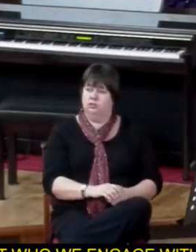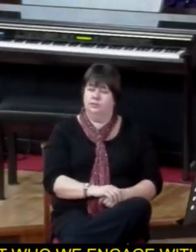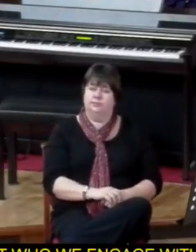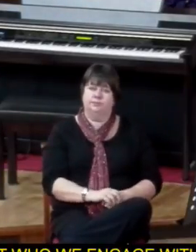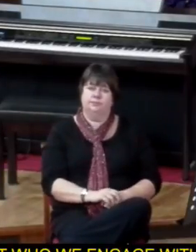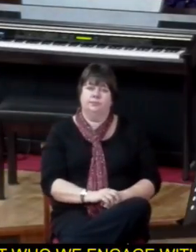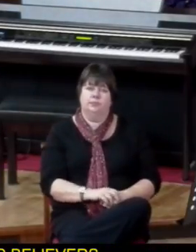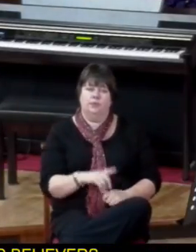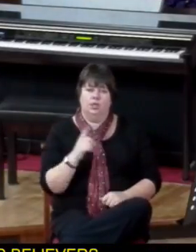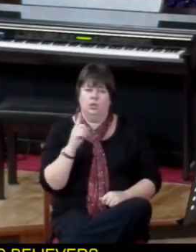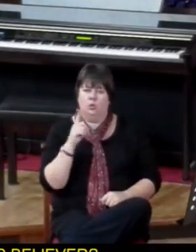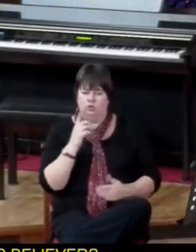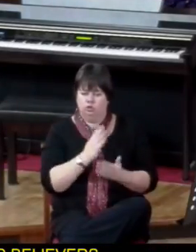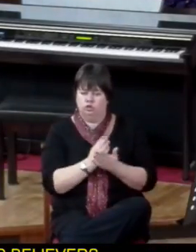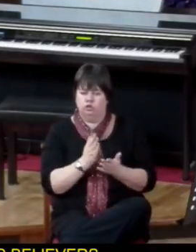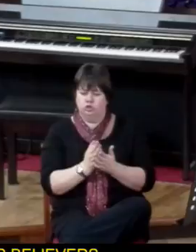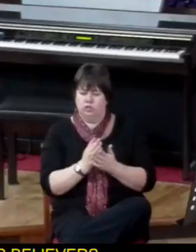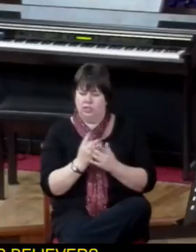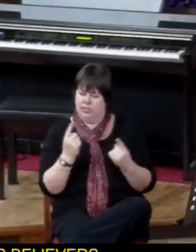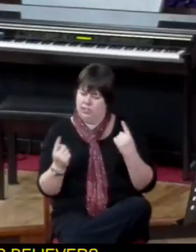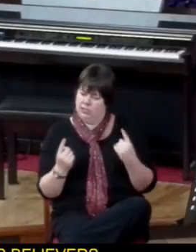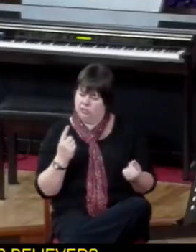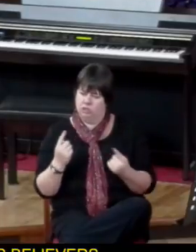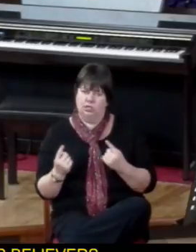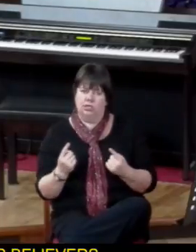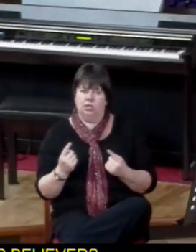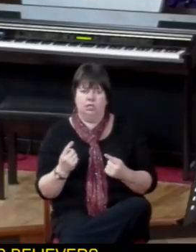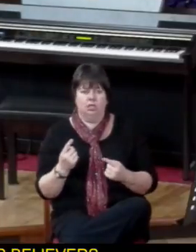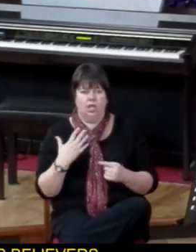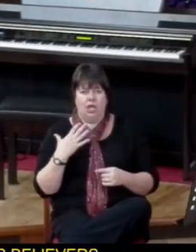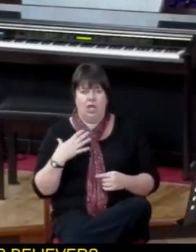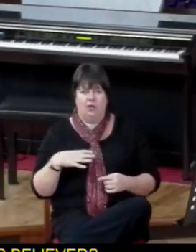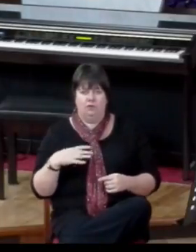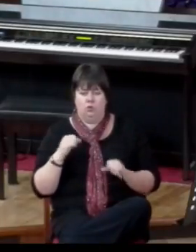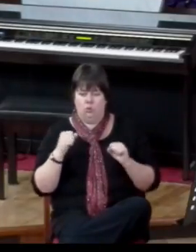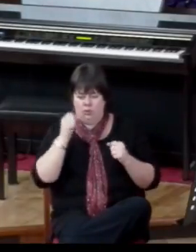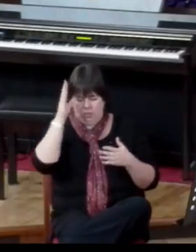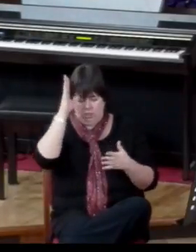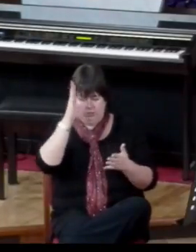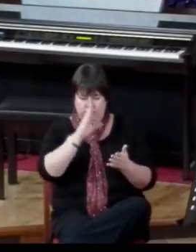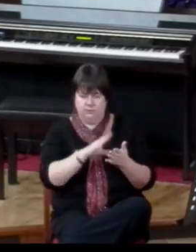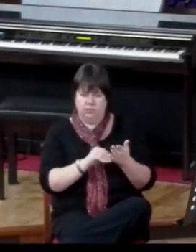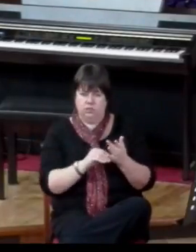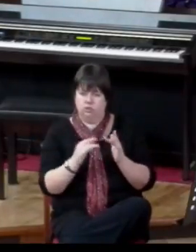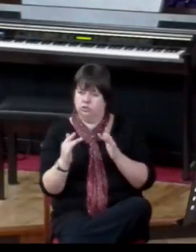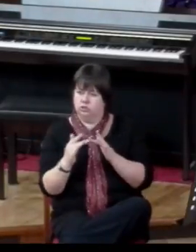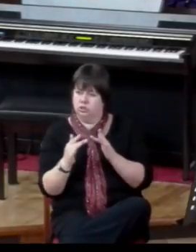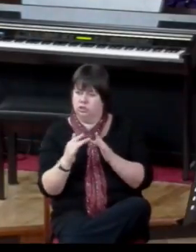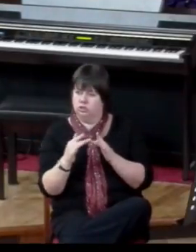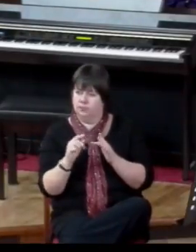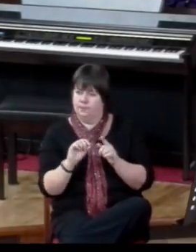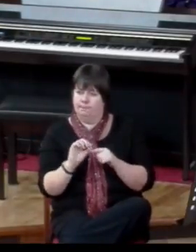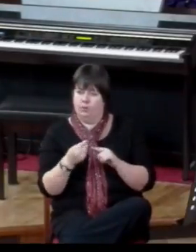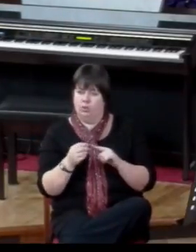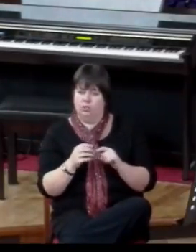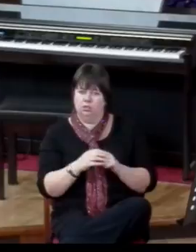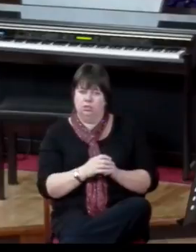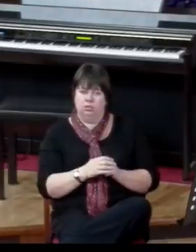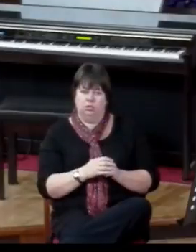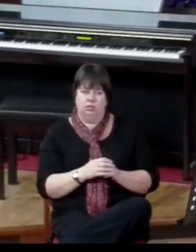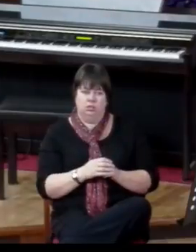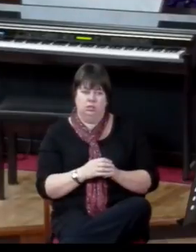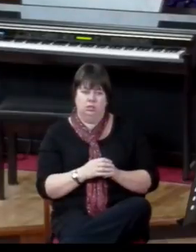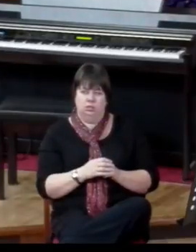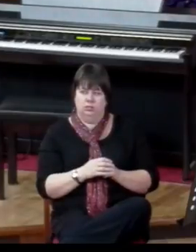people? Think about that. Is there a touching point from your own experience? Guys, don't just talk